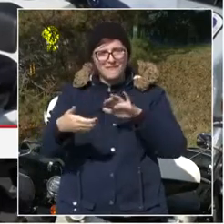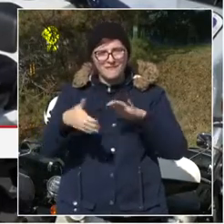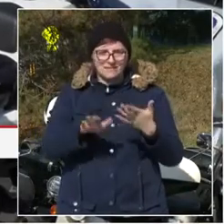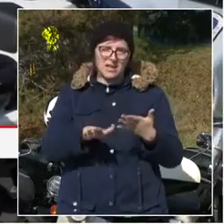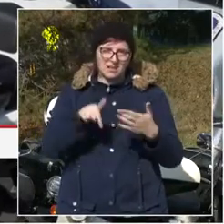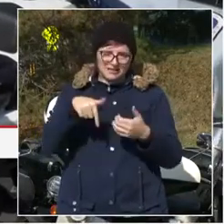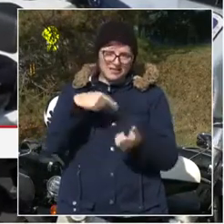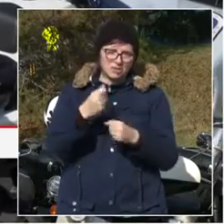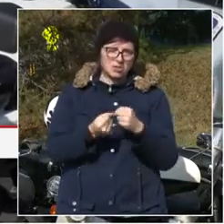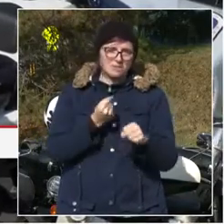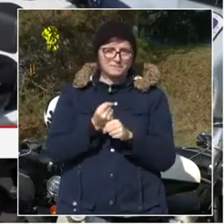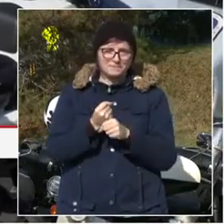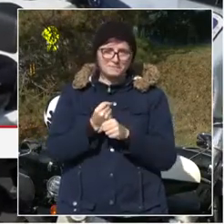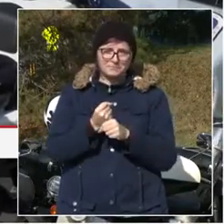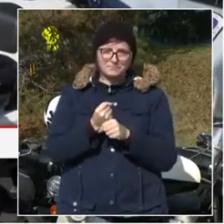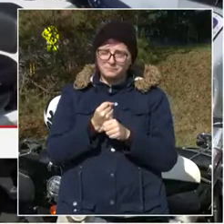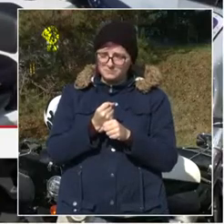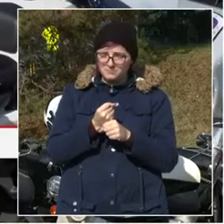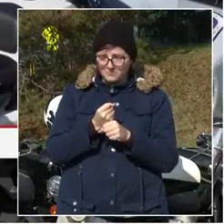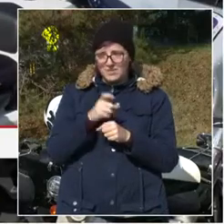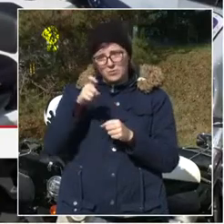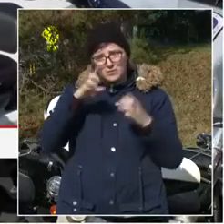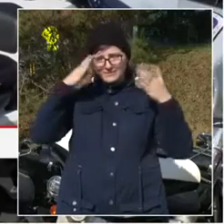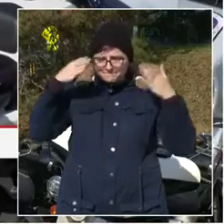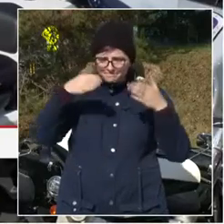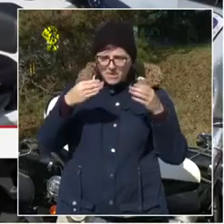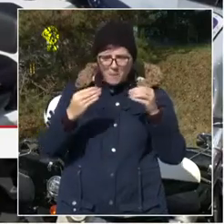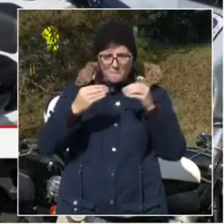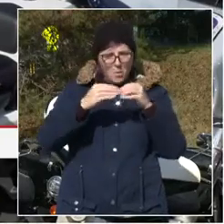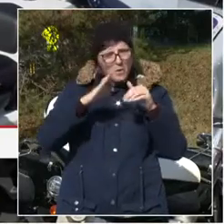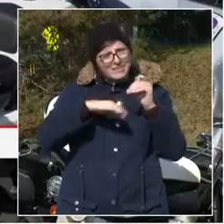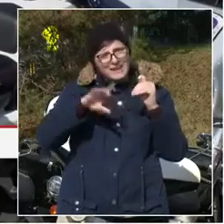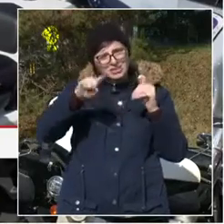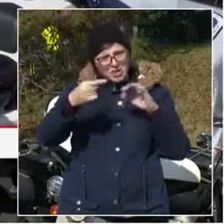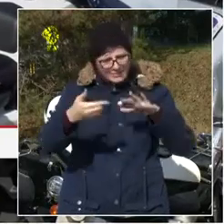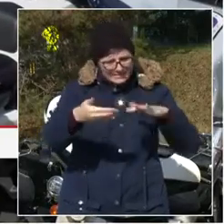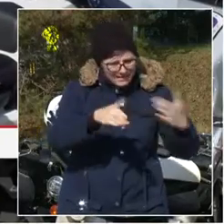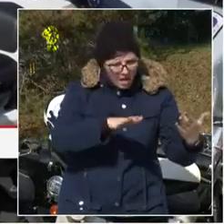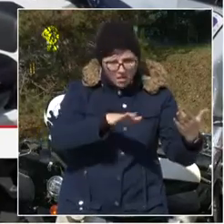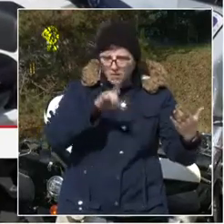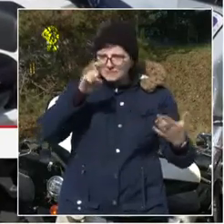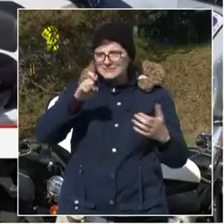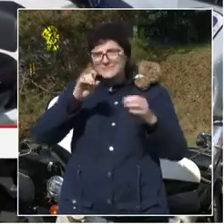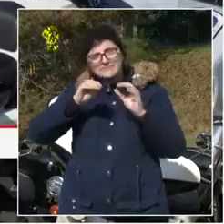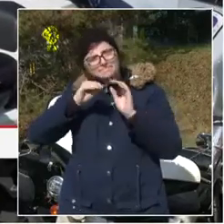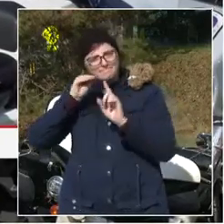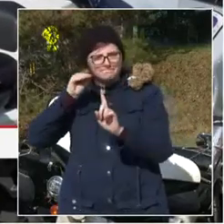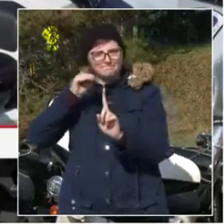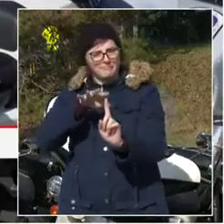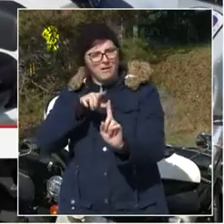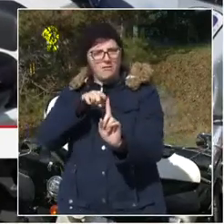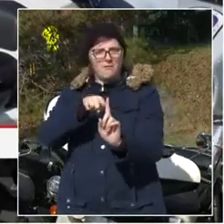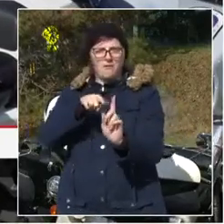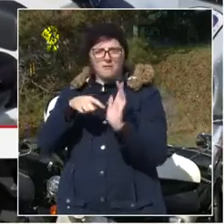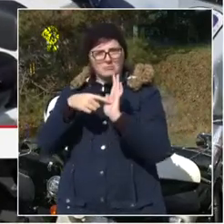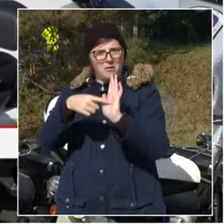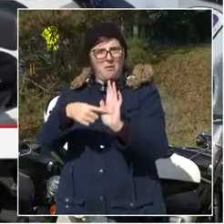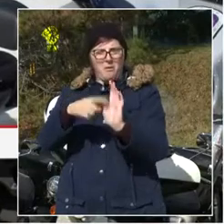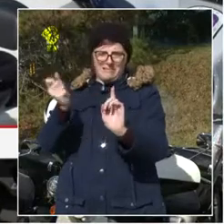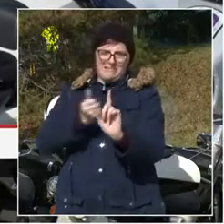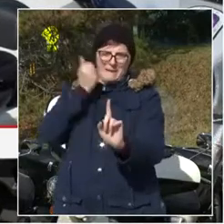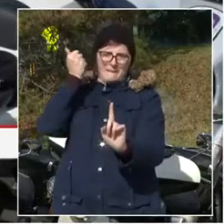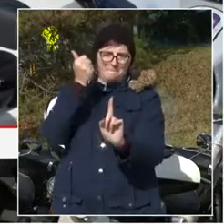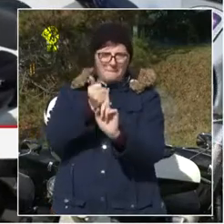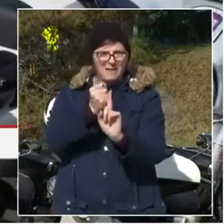this morning, our focus must go beyond the fatalities. We must also shed our light and attention on the impact